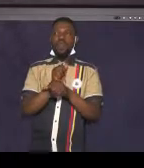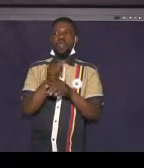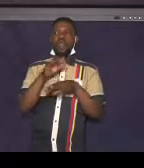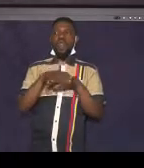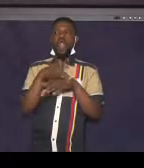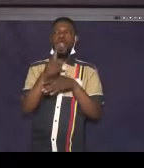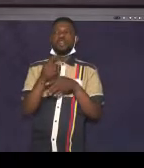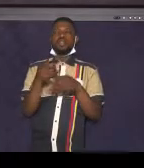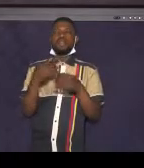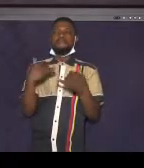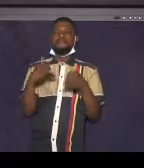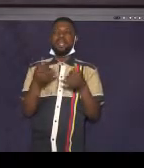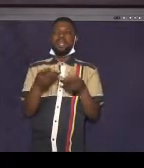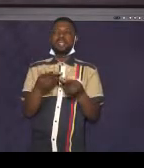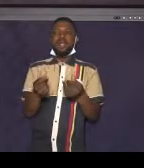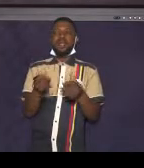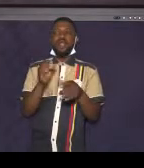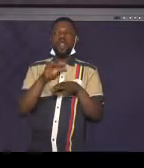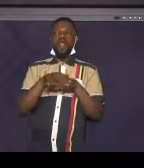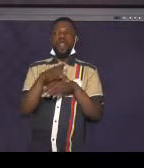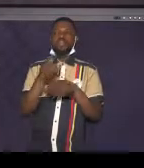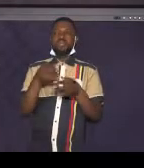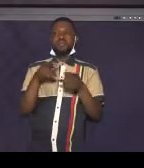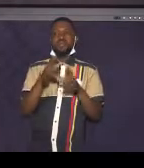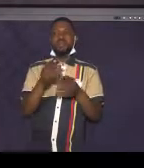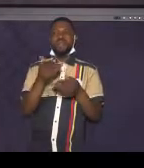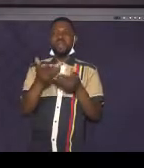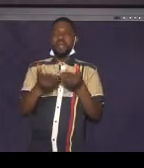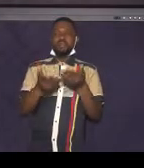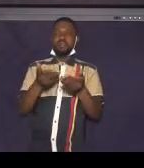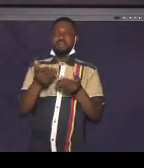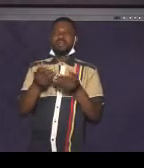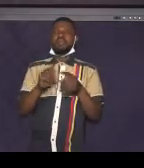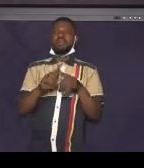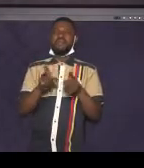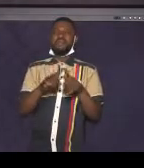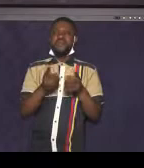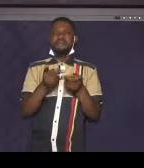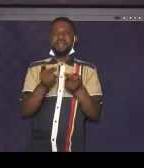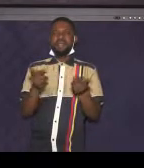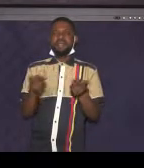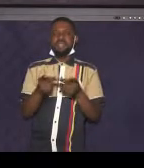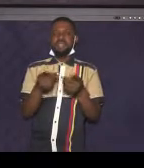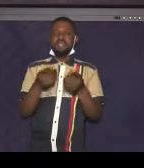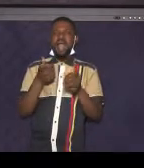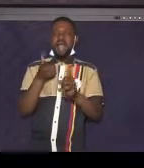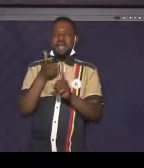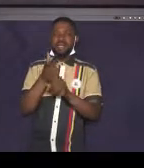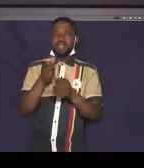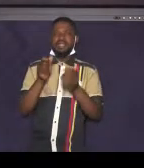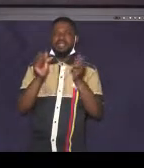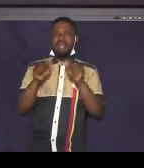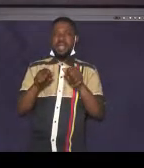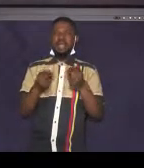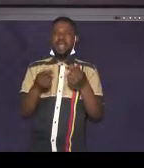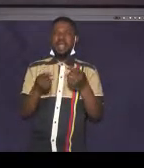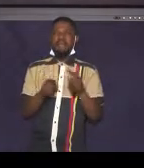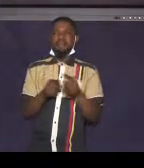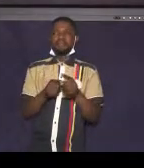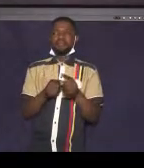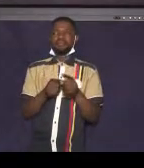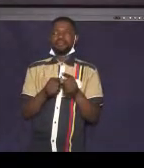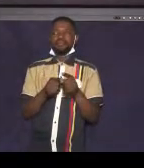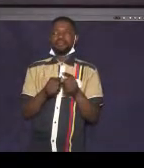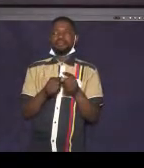work, on the playground, on the road. So different places accident can happen. Could